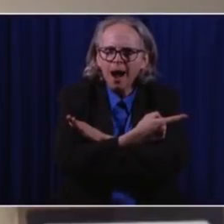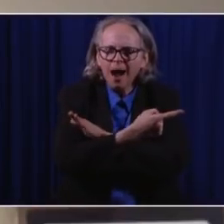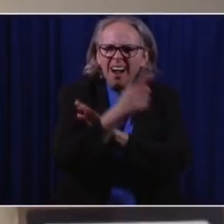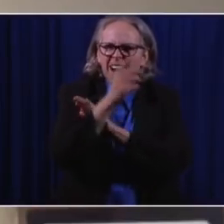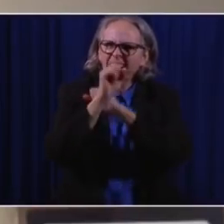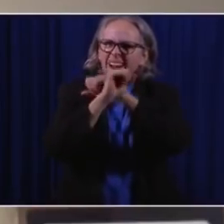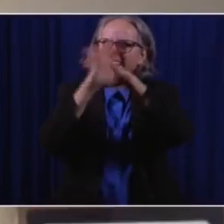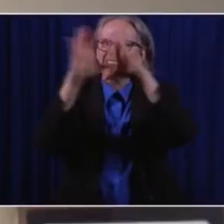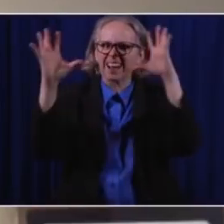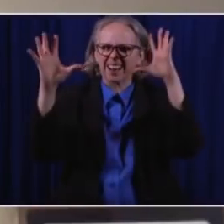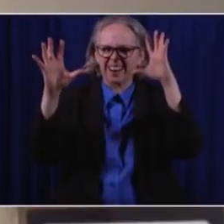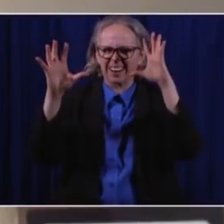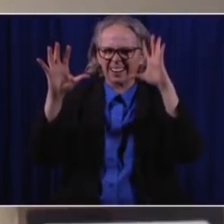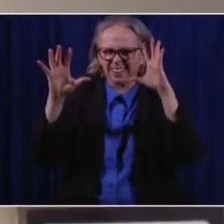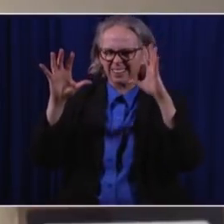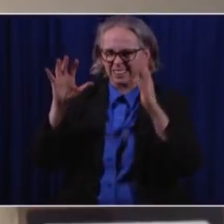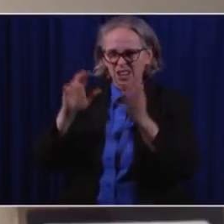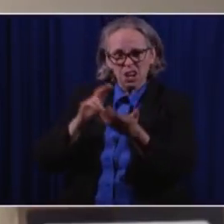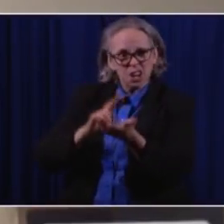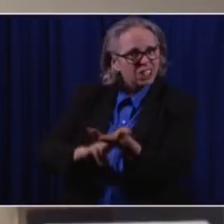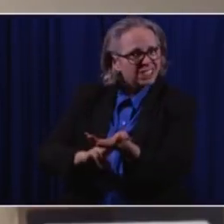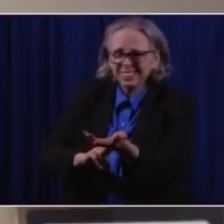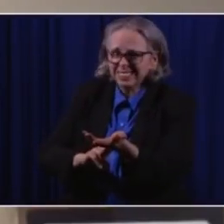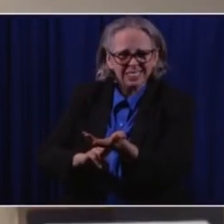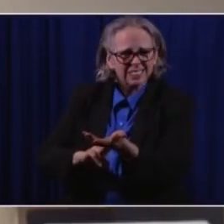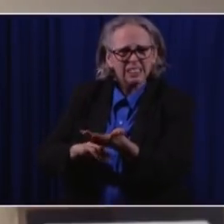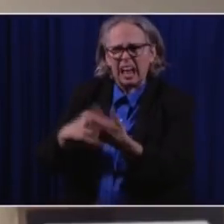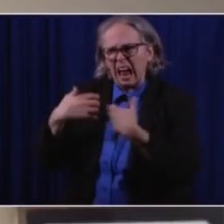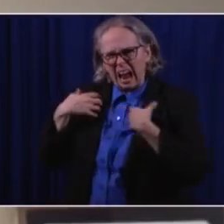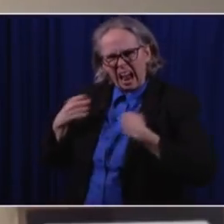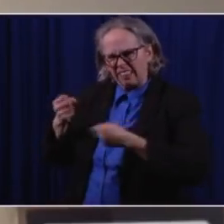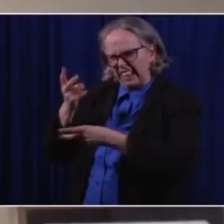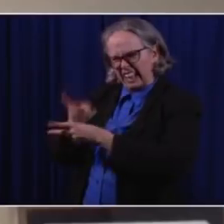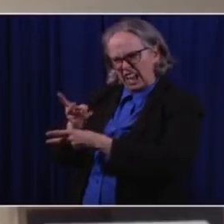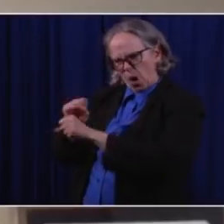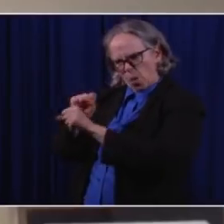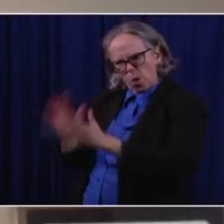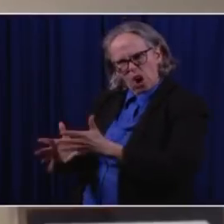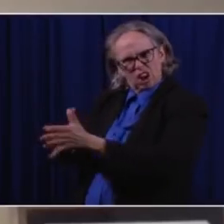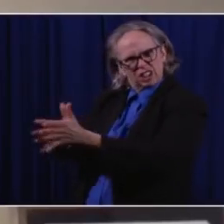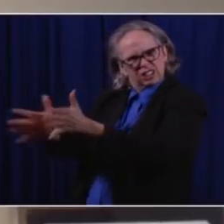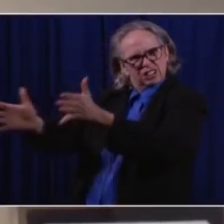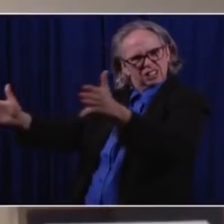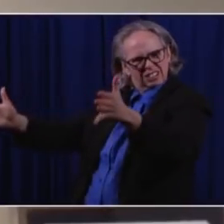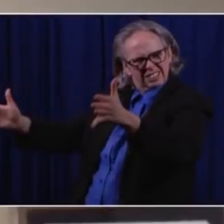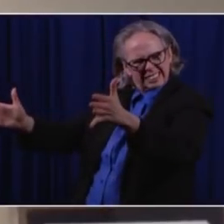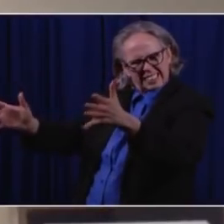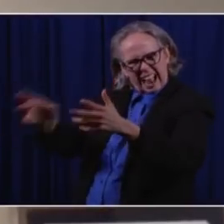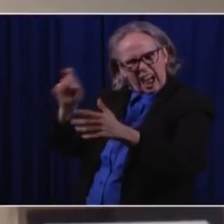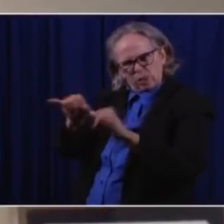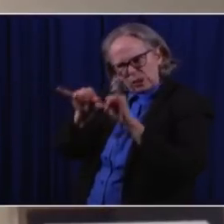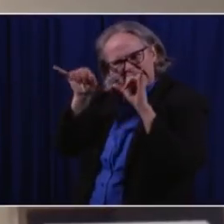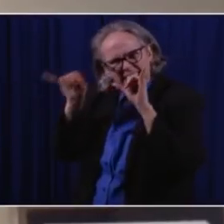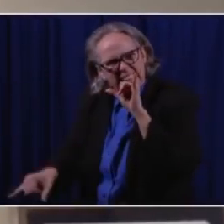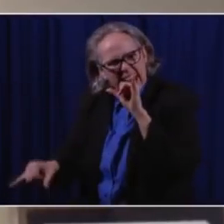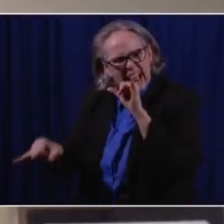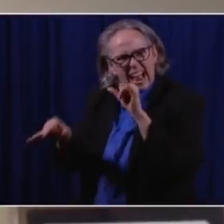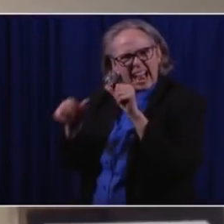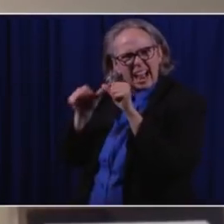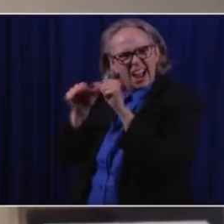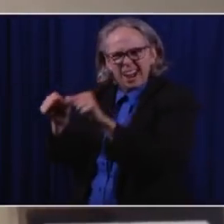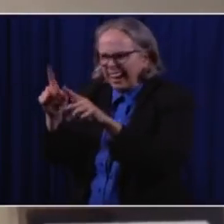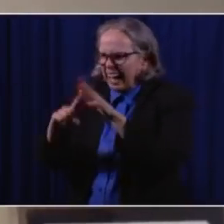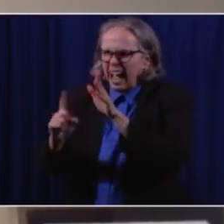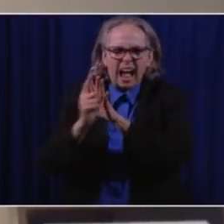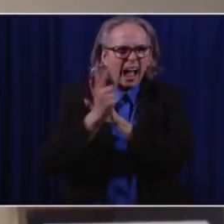about all healthcare workers. We all have to stay in the fight. We have to come out on the other side. And while we are optimistic